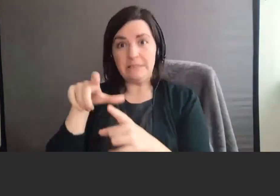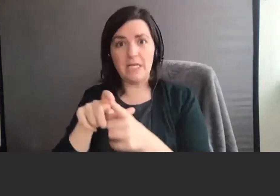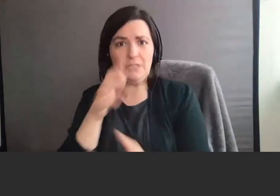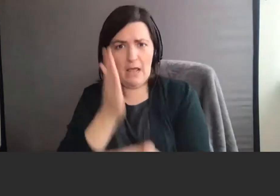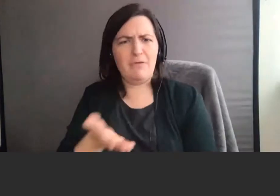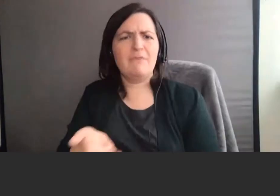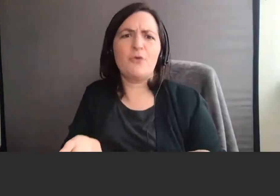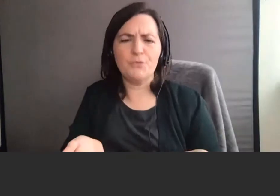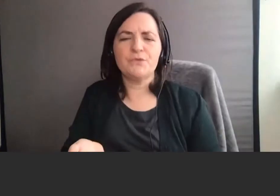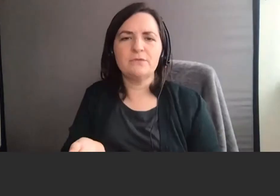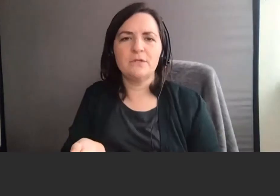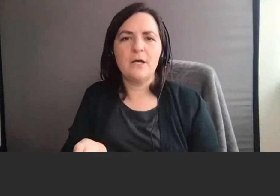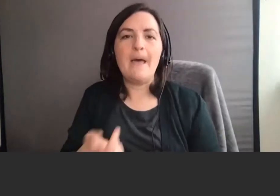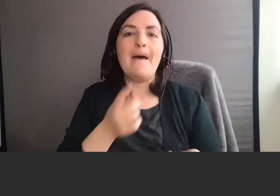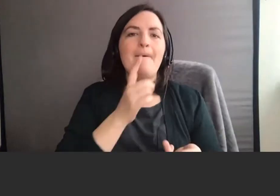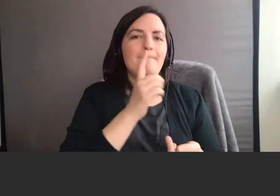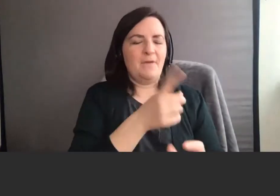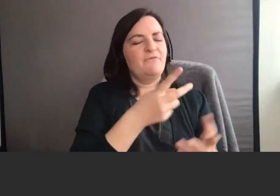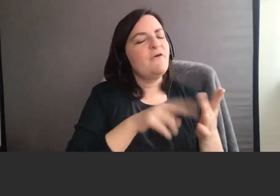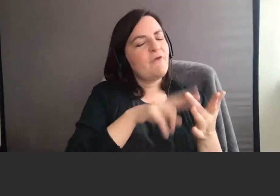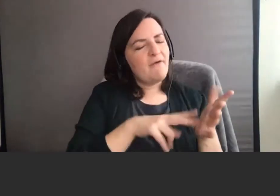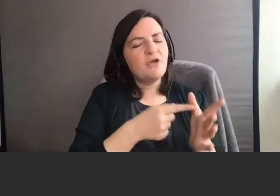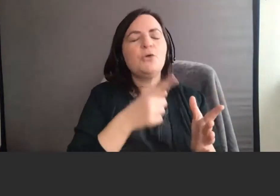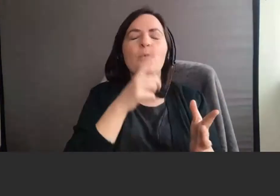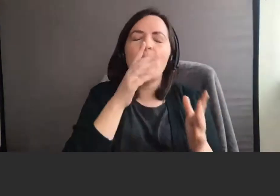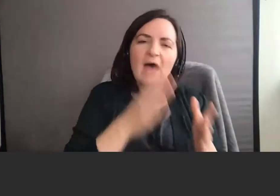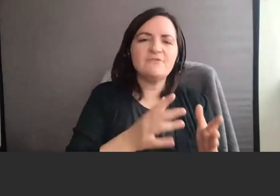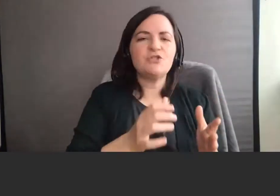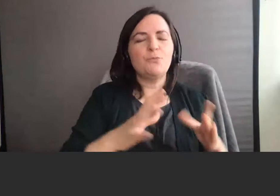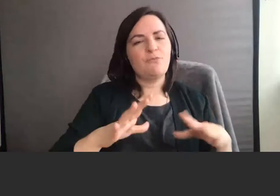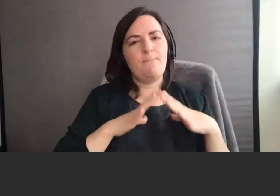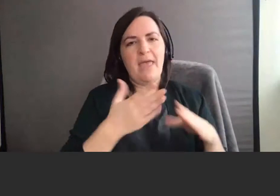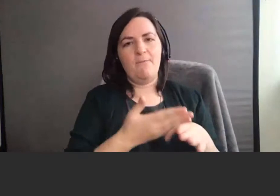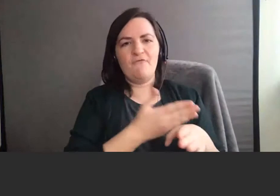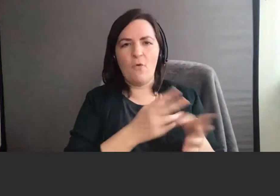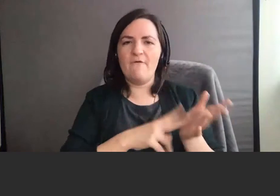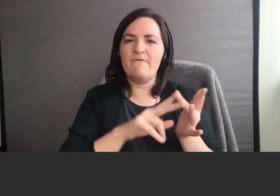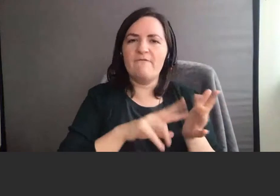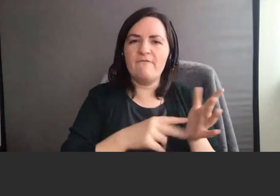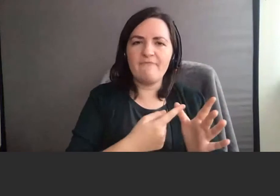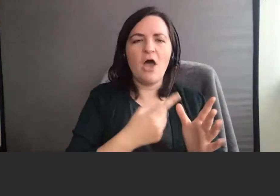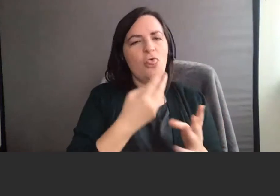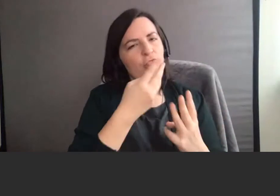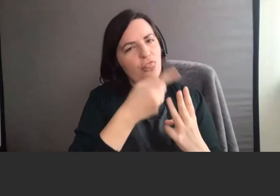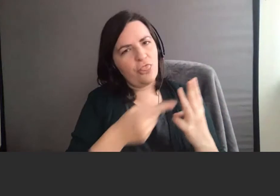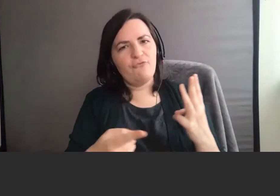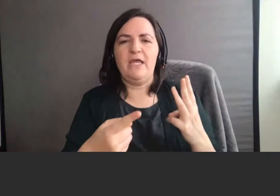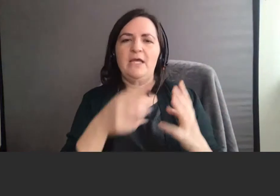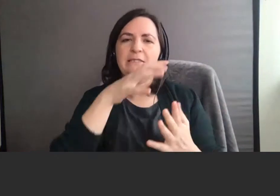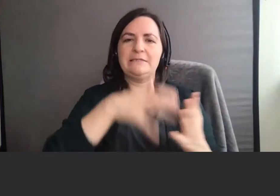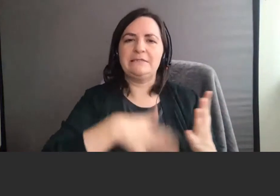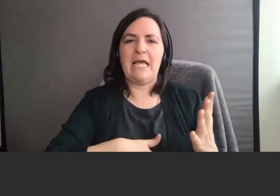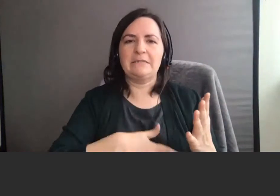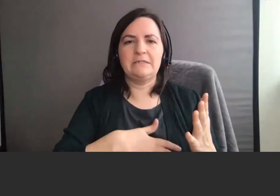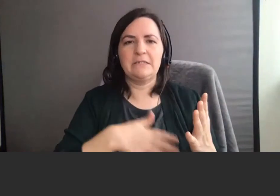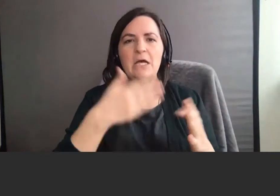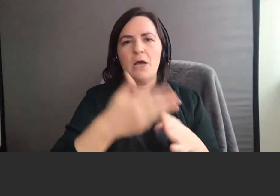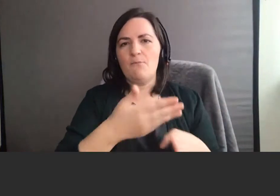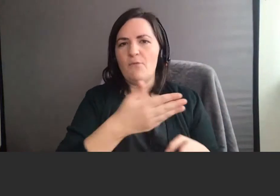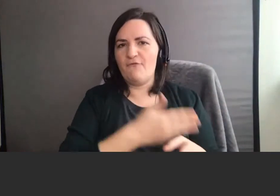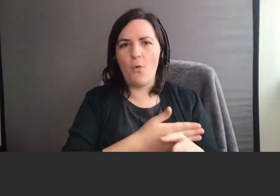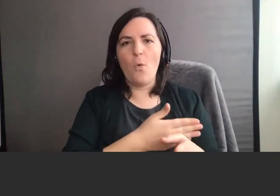have prepared three sources and know what they're about, know how they relate to your particular focus. But absolutely, Nikki,